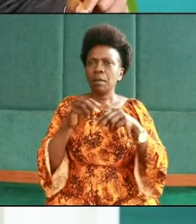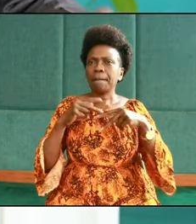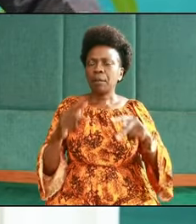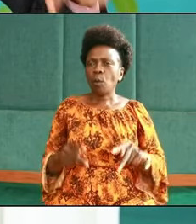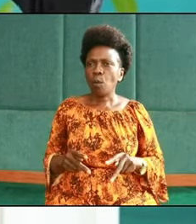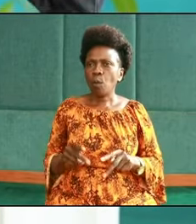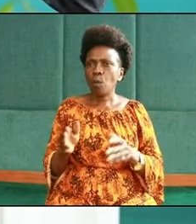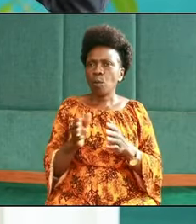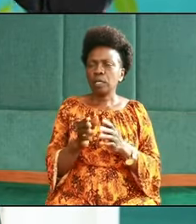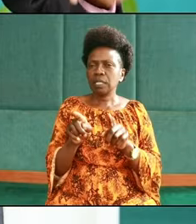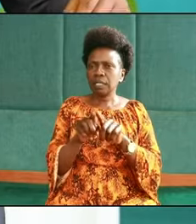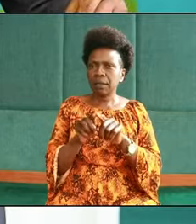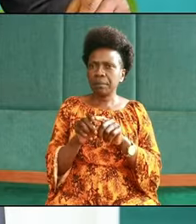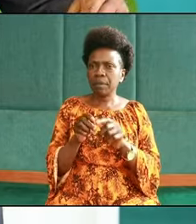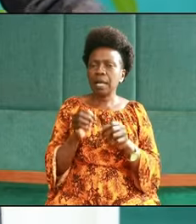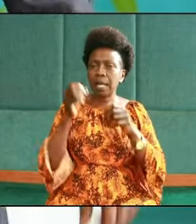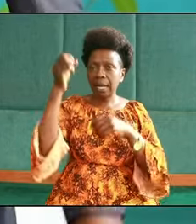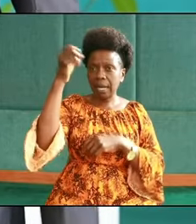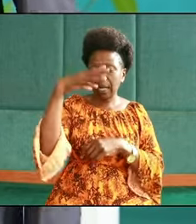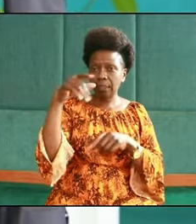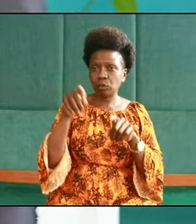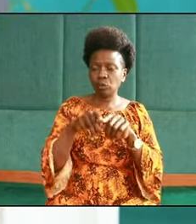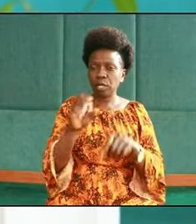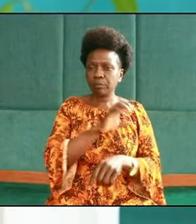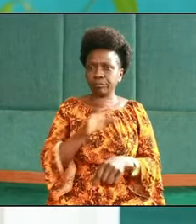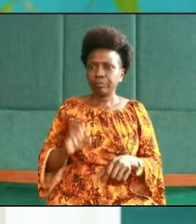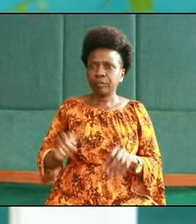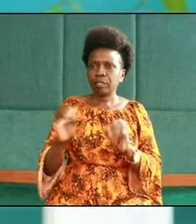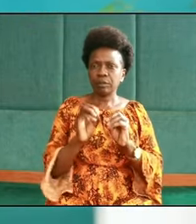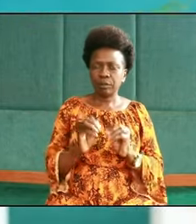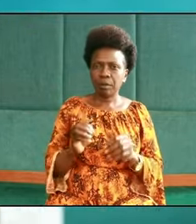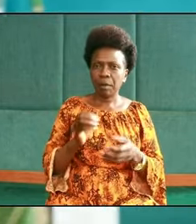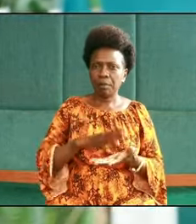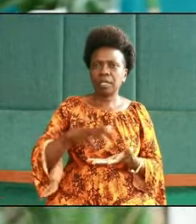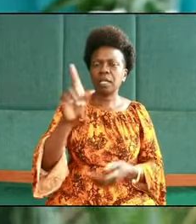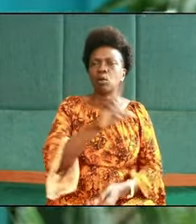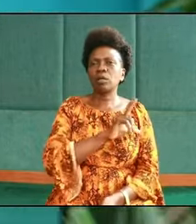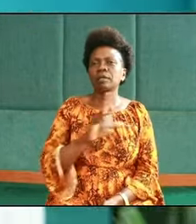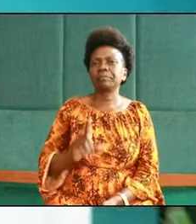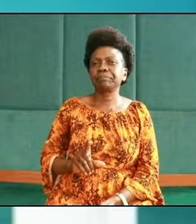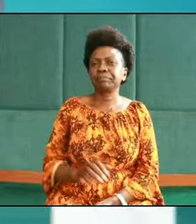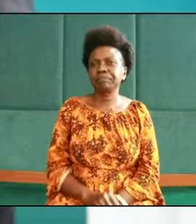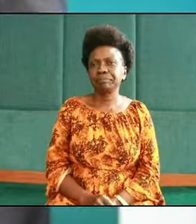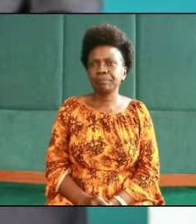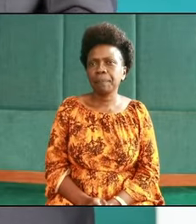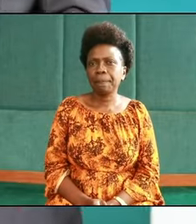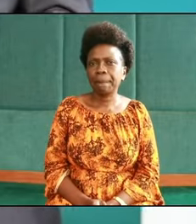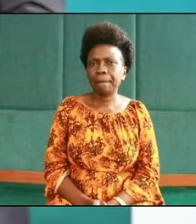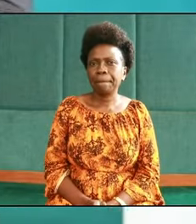people, as a light to the Gentiles. Praise the Lord.